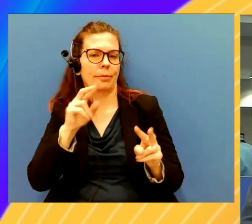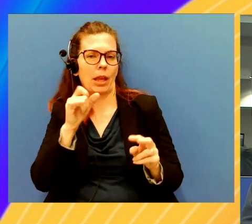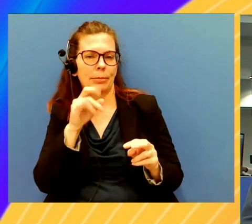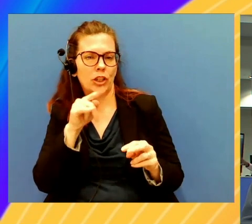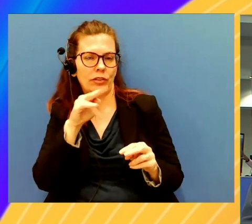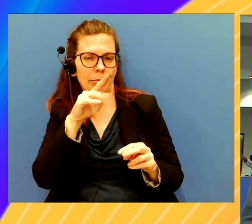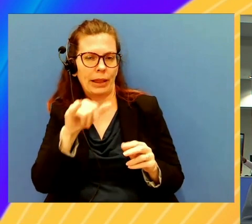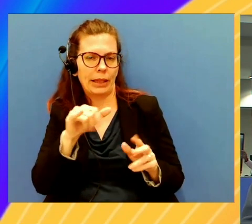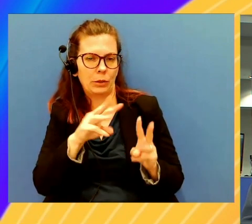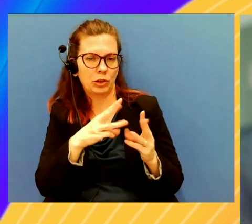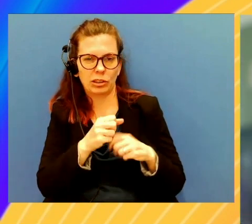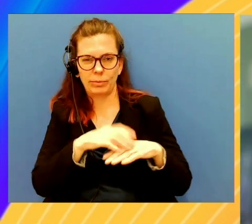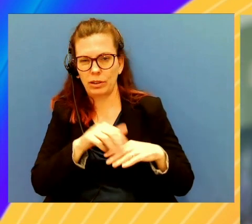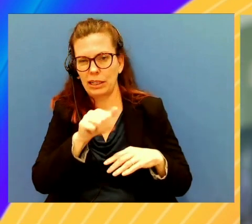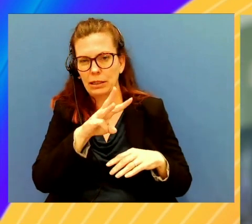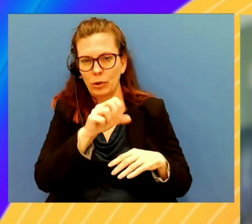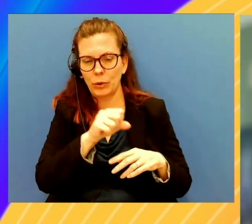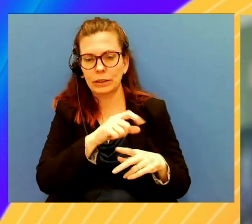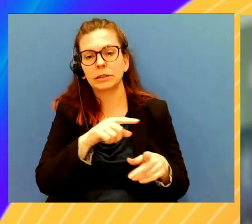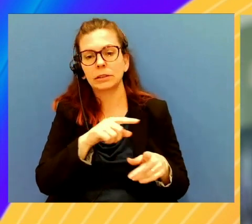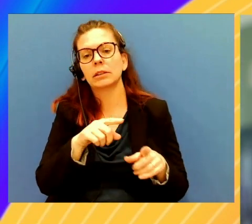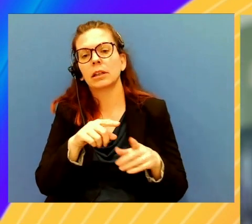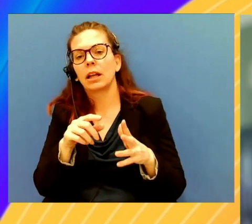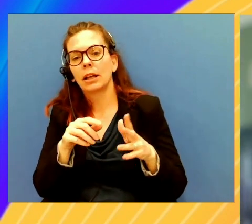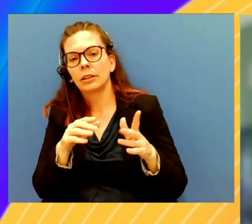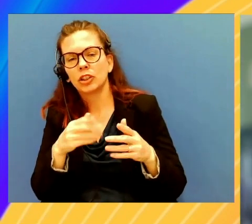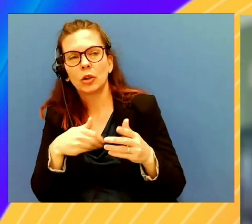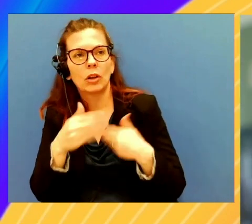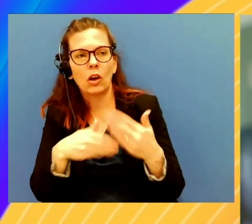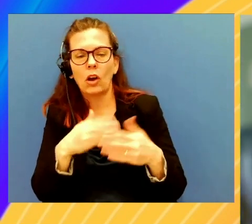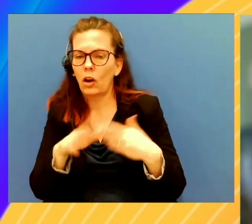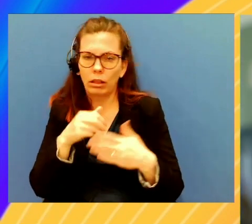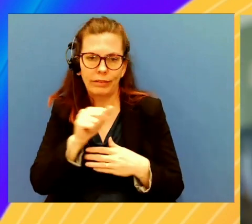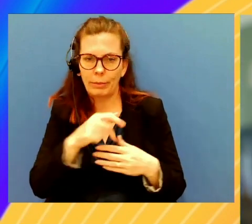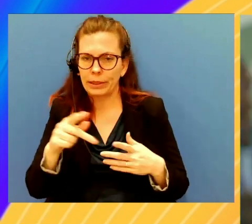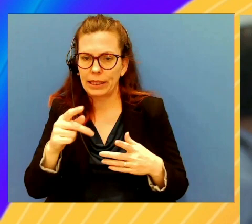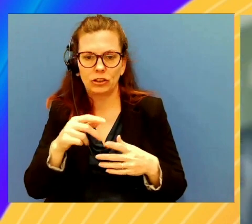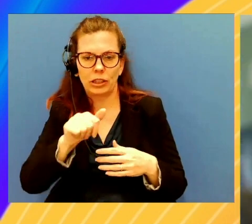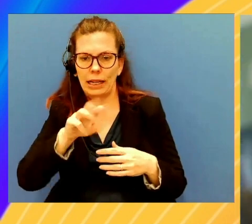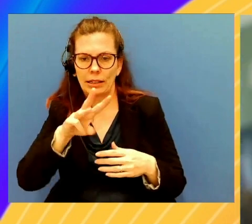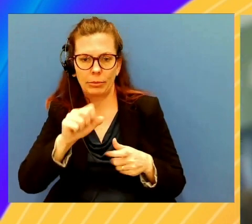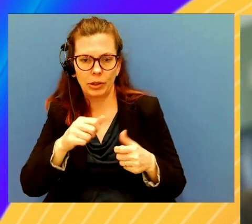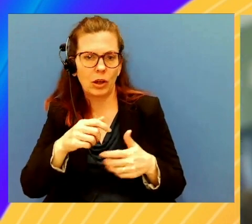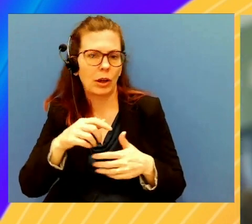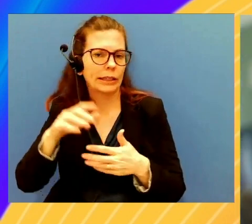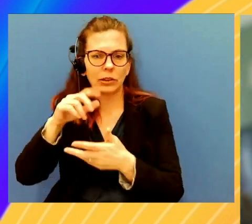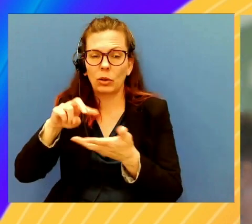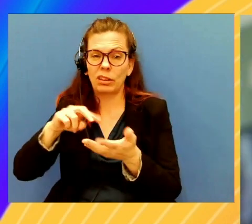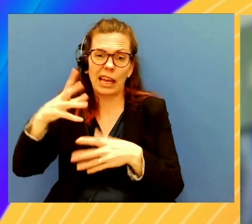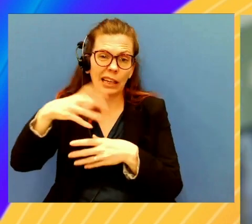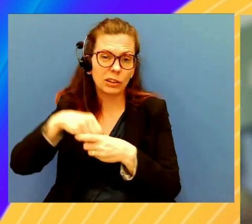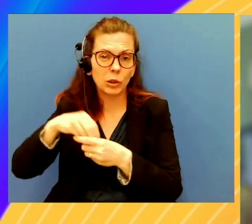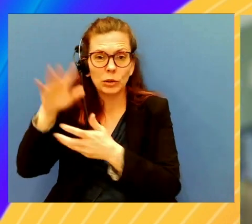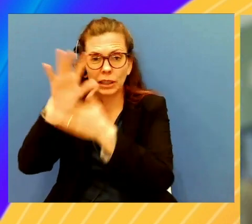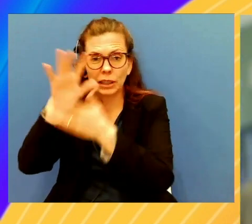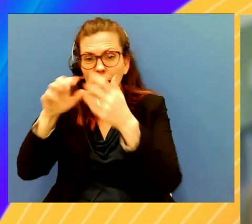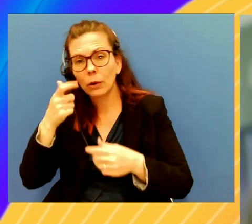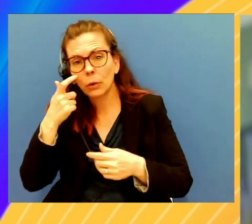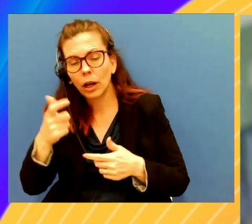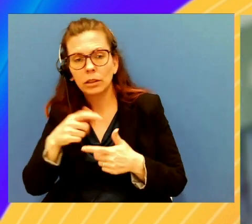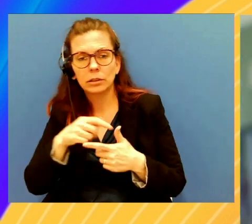observability.workshop.aws. We have, it basically goes through all the observability features that AWS has, including CloudWatch, X-Ray, Prometheus, Grafana, OpenTelemetry,